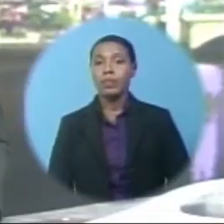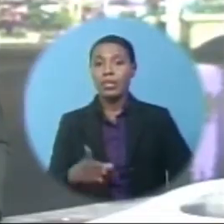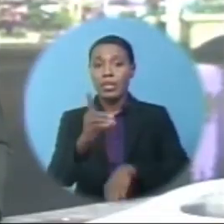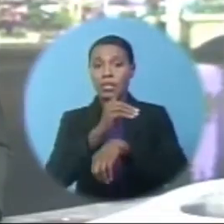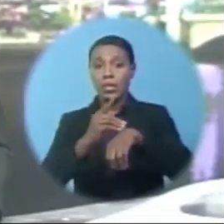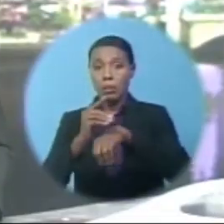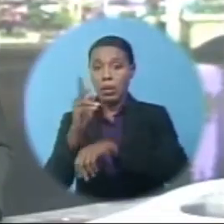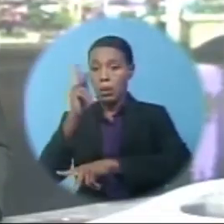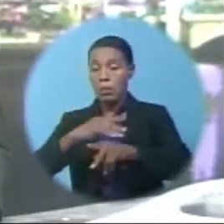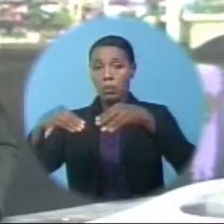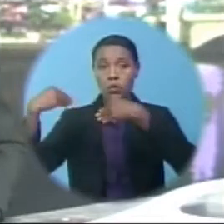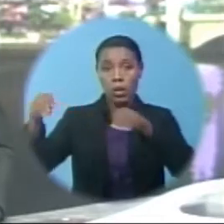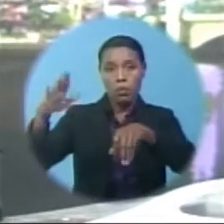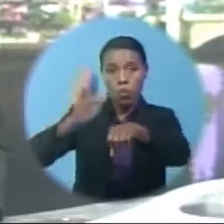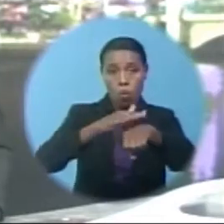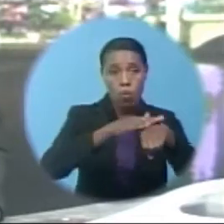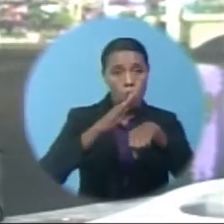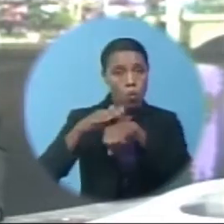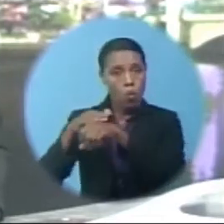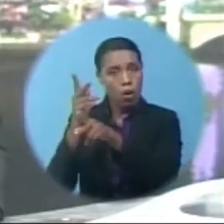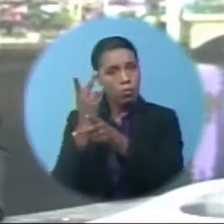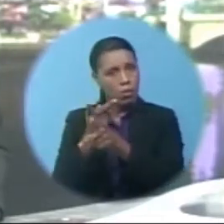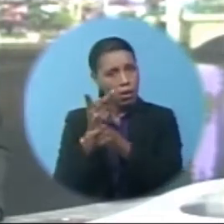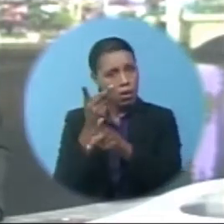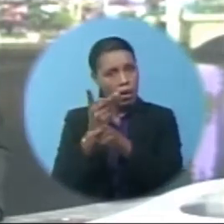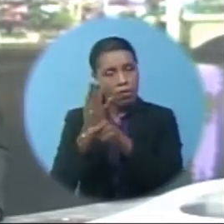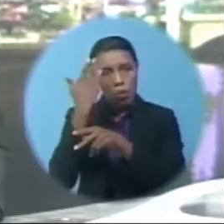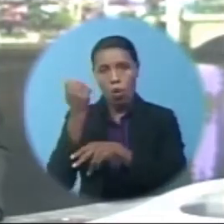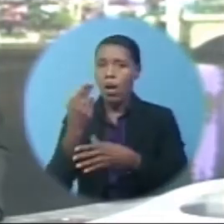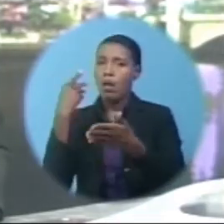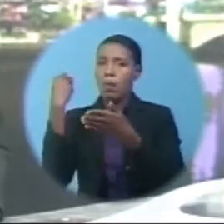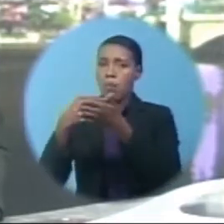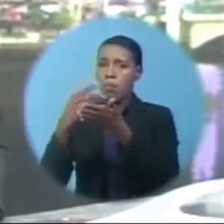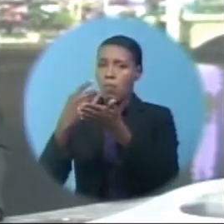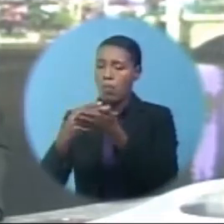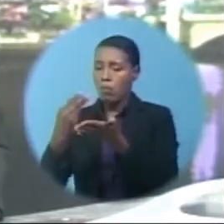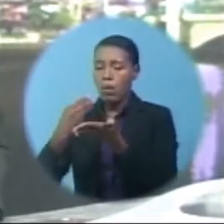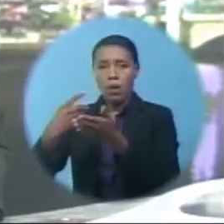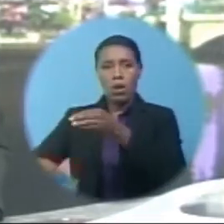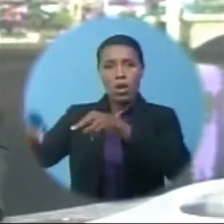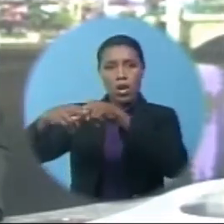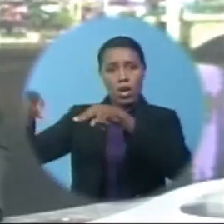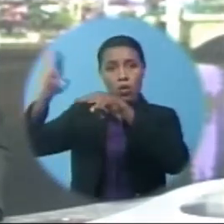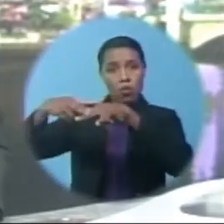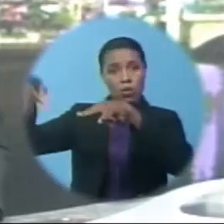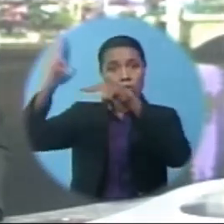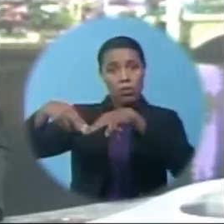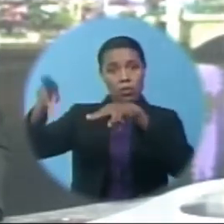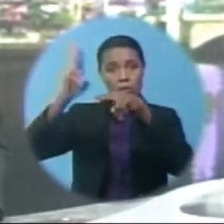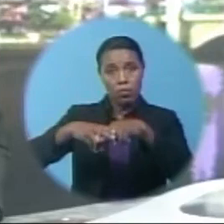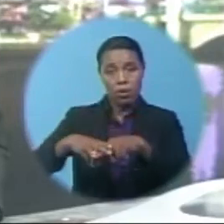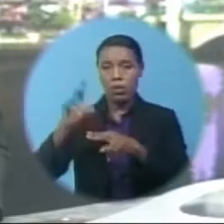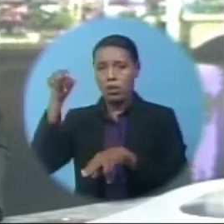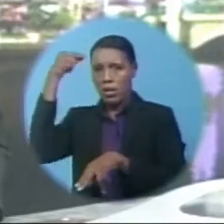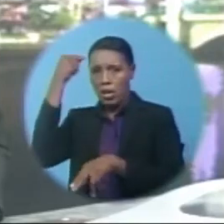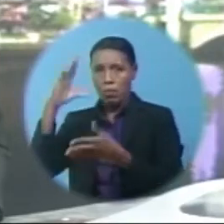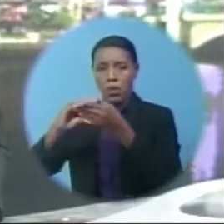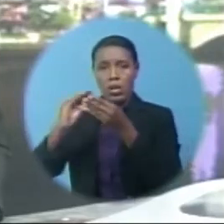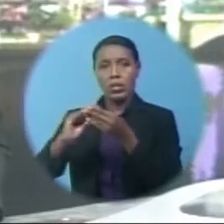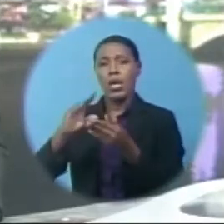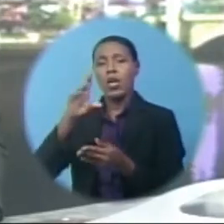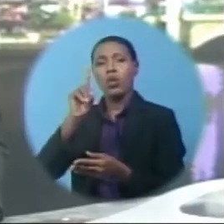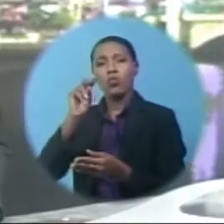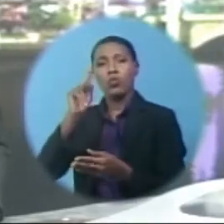Consumers in Dominica have been advised to guard themselves against the gouging of prices of food items after Hurricane Maria, since the government has reduced duties